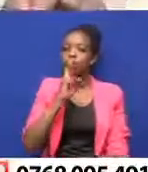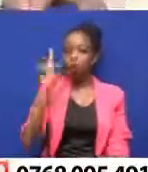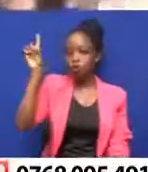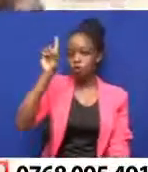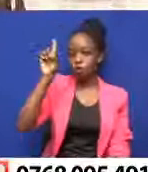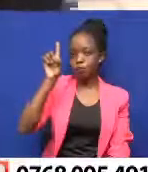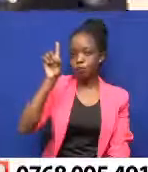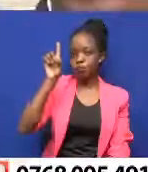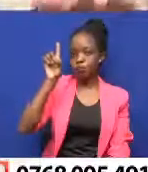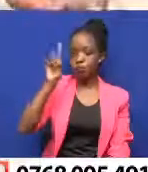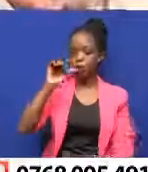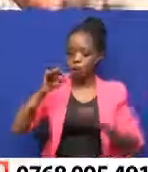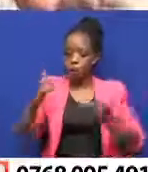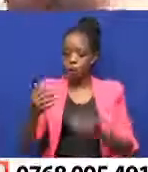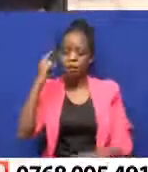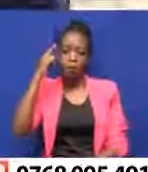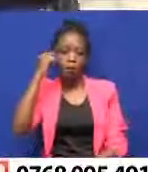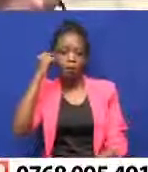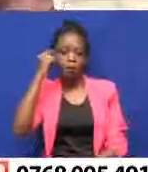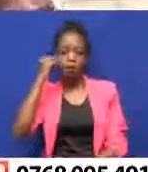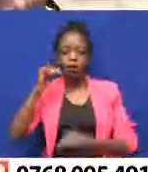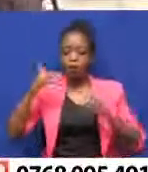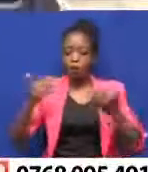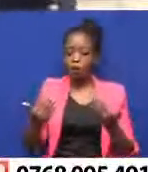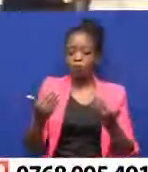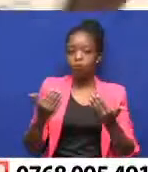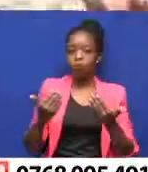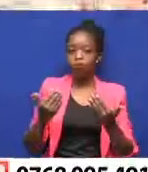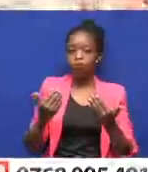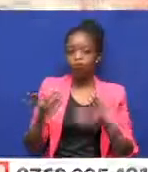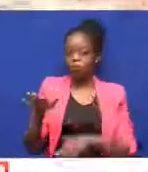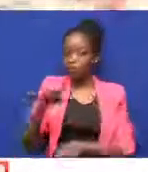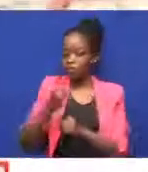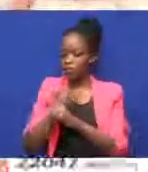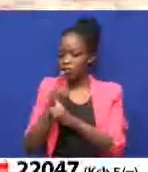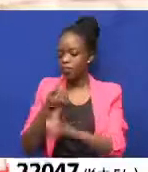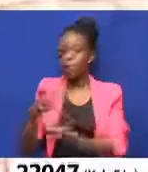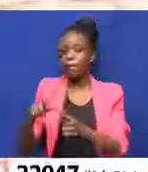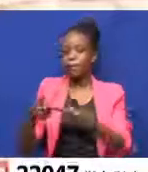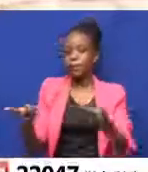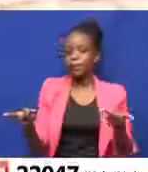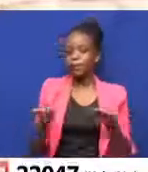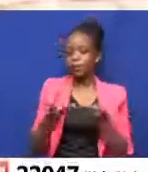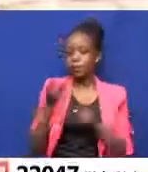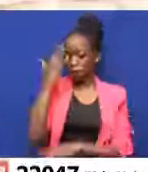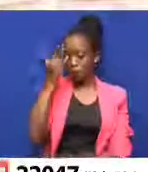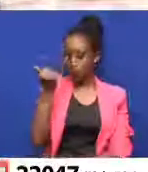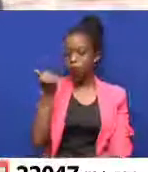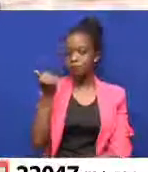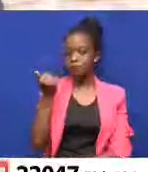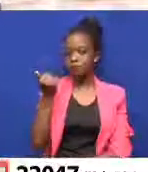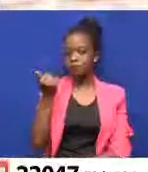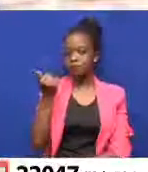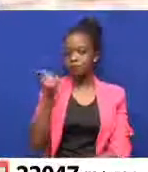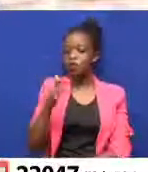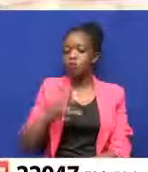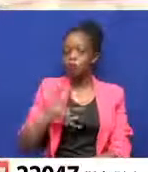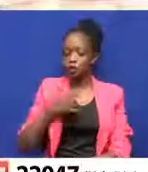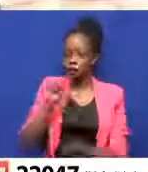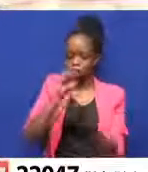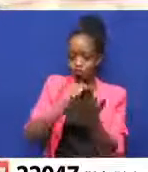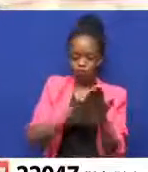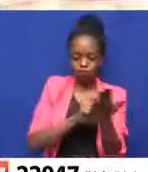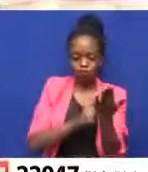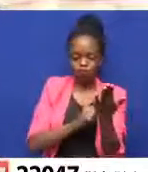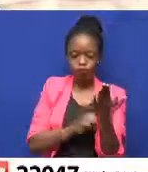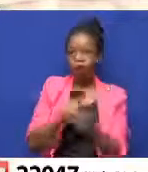Nairobi, or in Mombasa, or in Arupe, or in other places, because in that form, you fill in your county